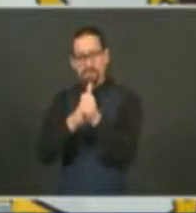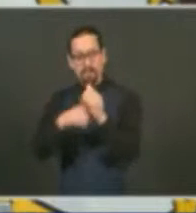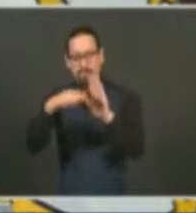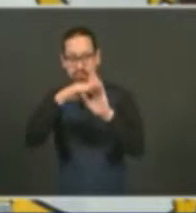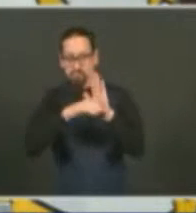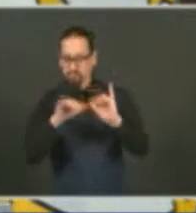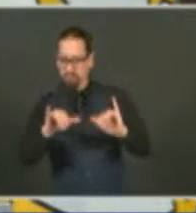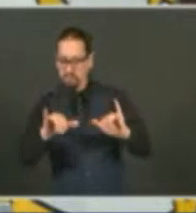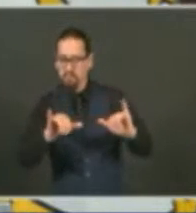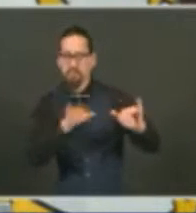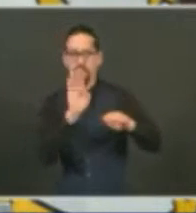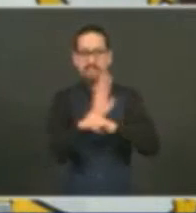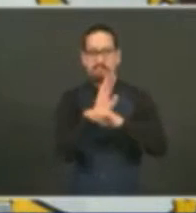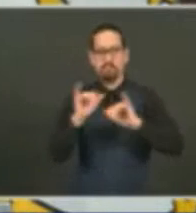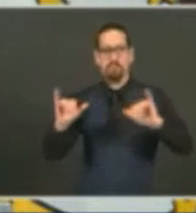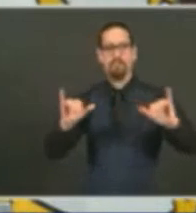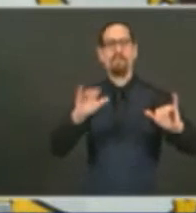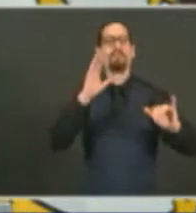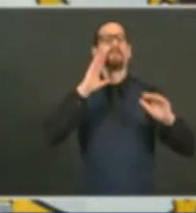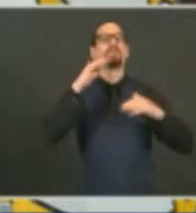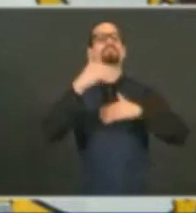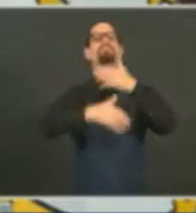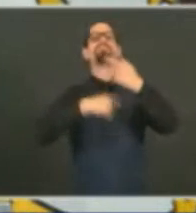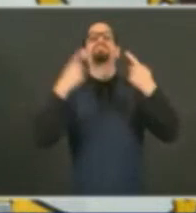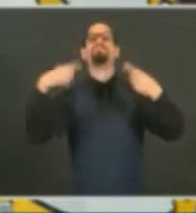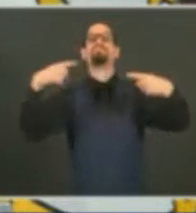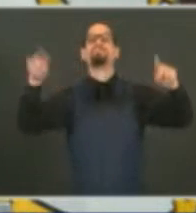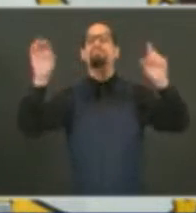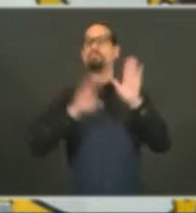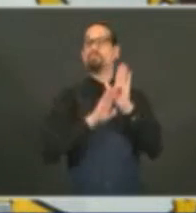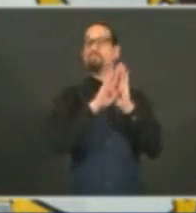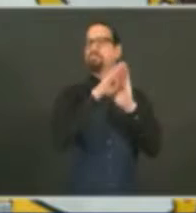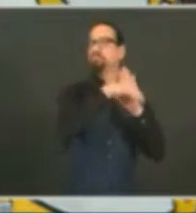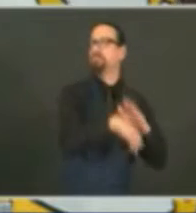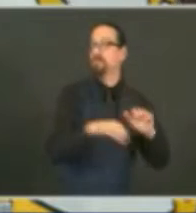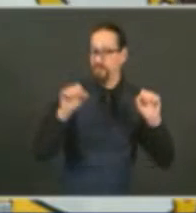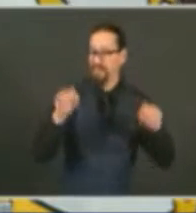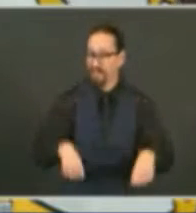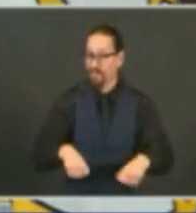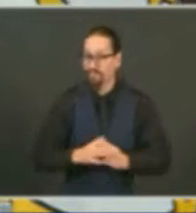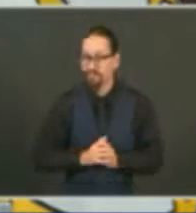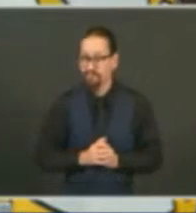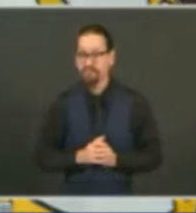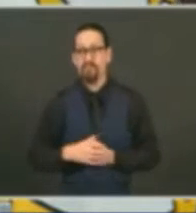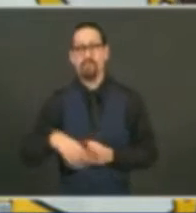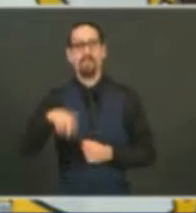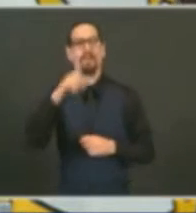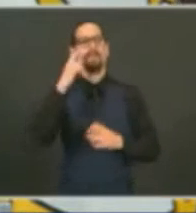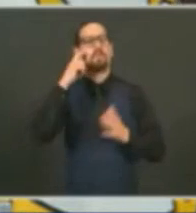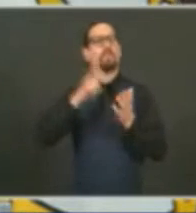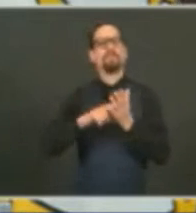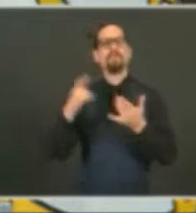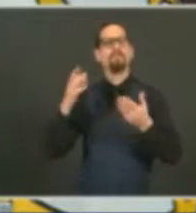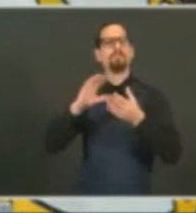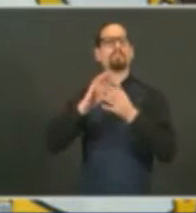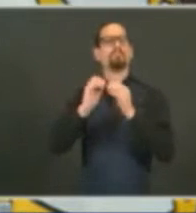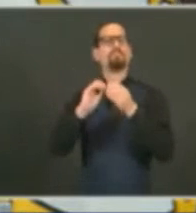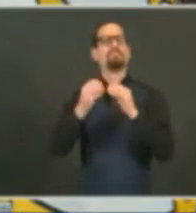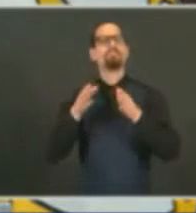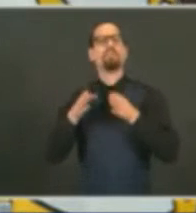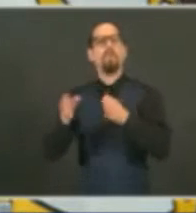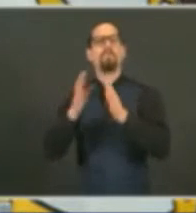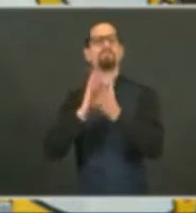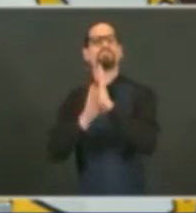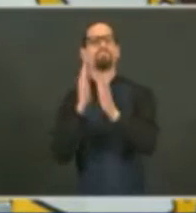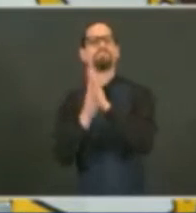We're also tracking, as I said I would, mobility data, traffic data. That's a really good way to tell, are people following the